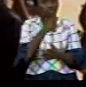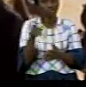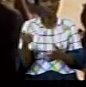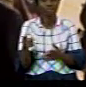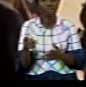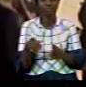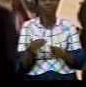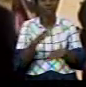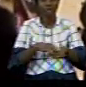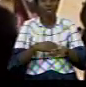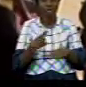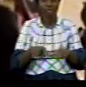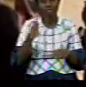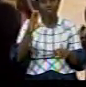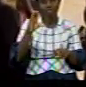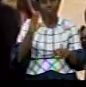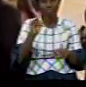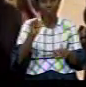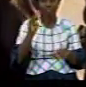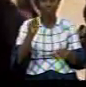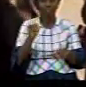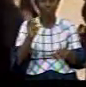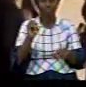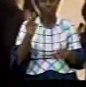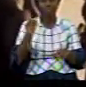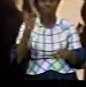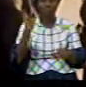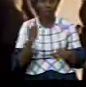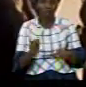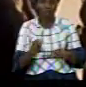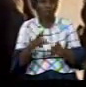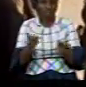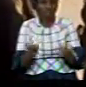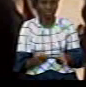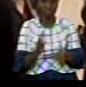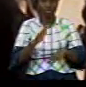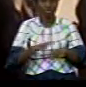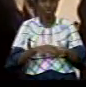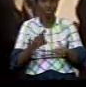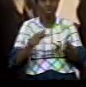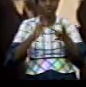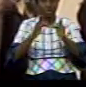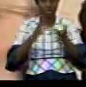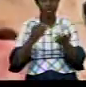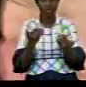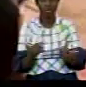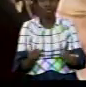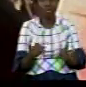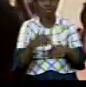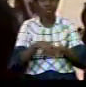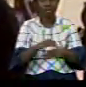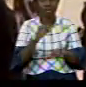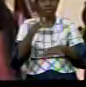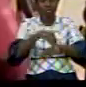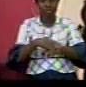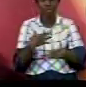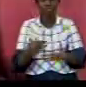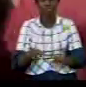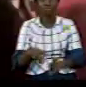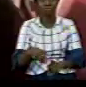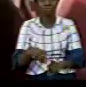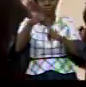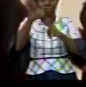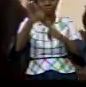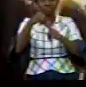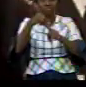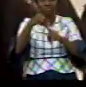right there and tell us what the lord has done for you tonight is the night of supernatural deliverance and we are waiting for you check